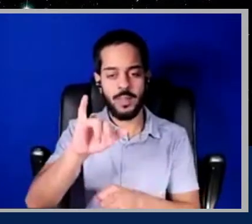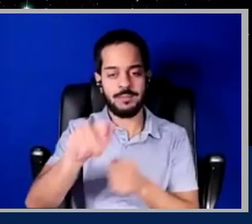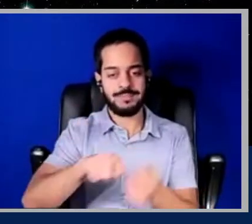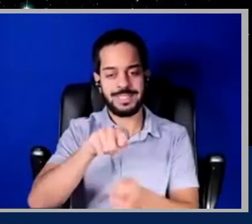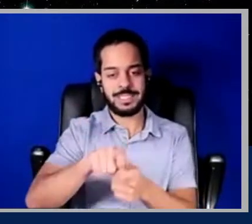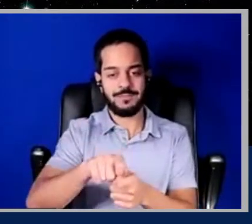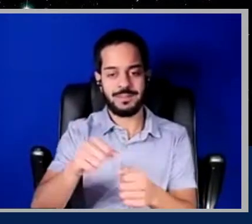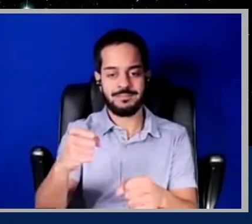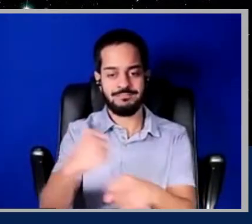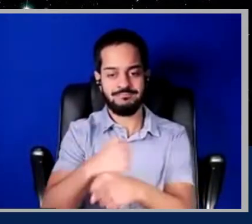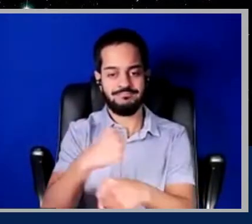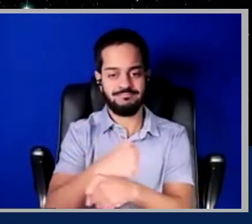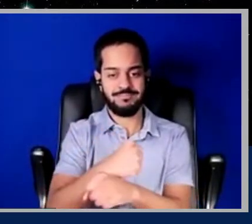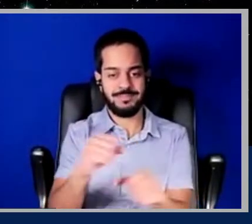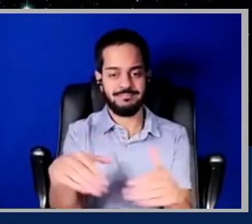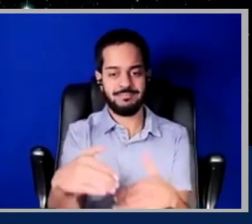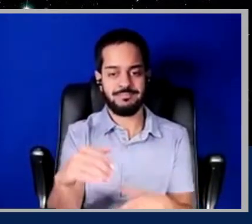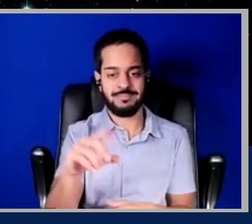that makes sense.